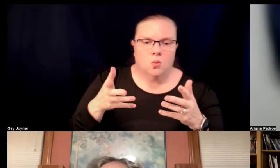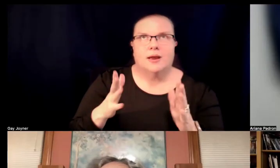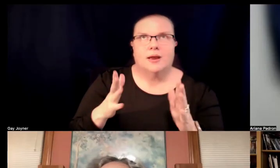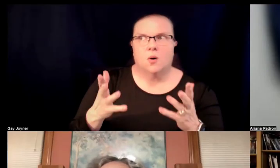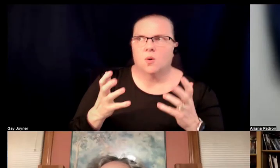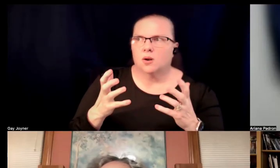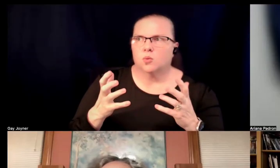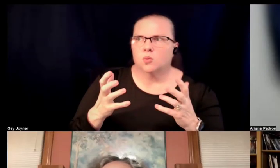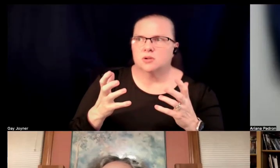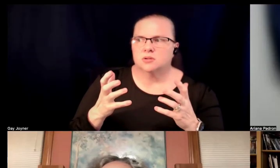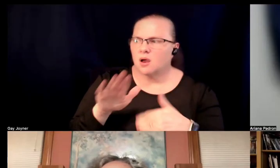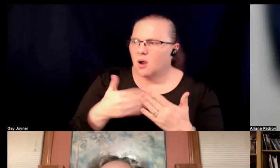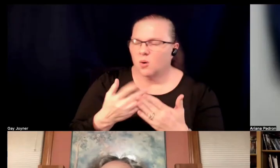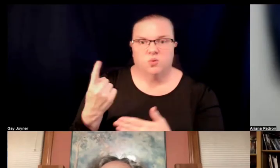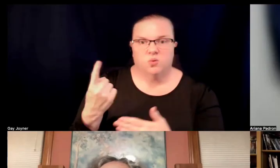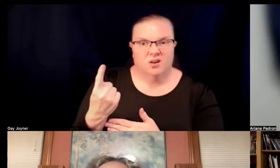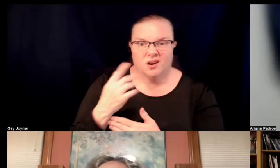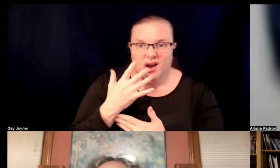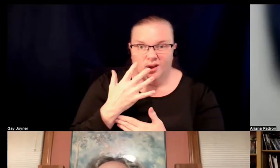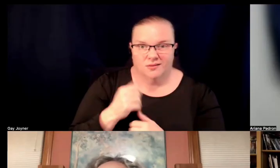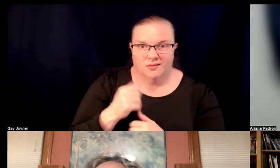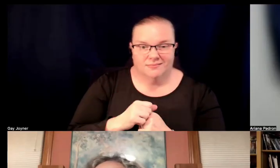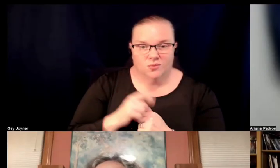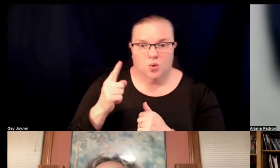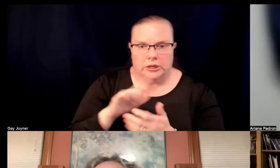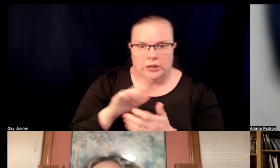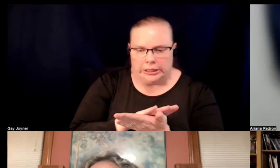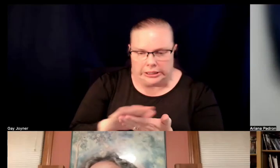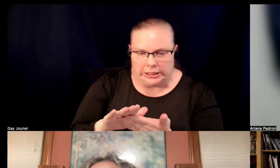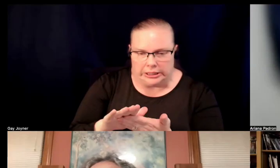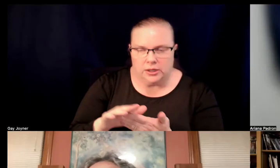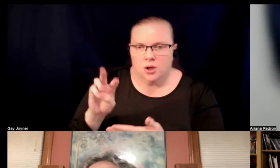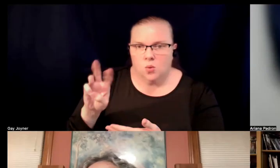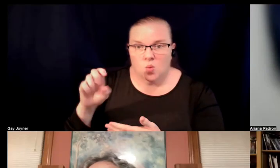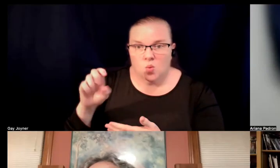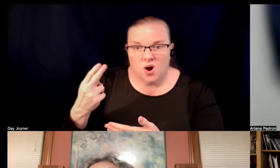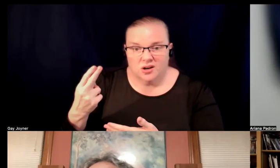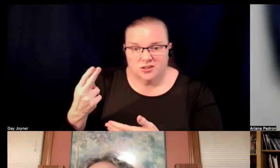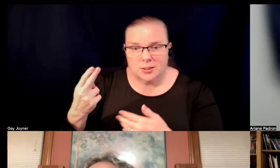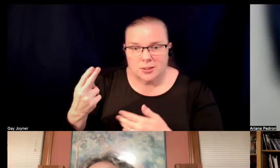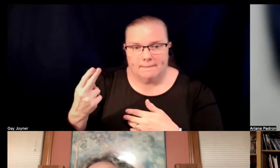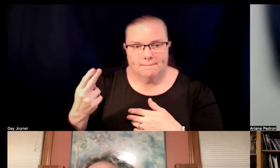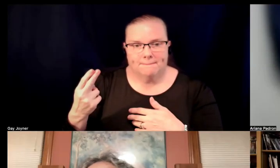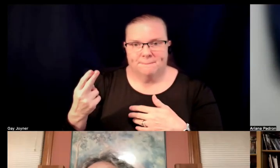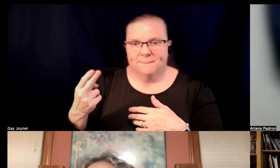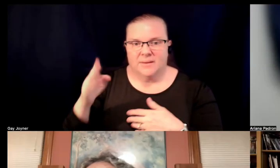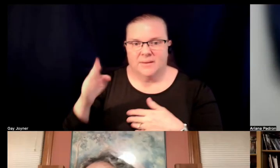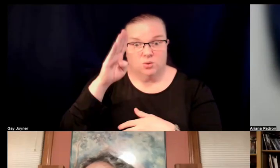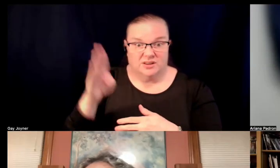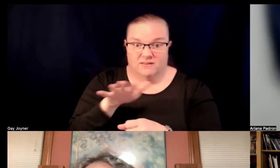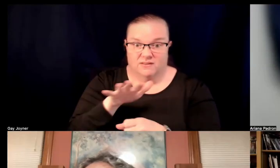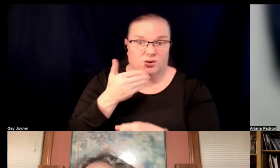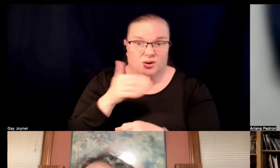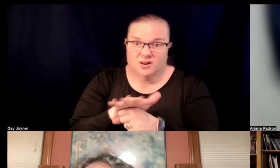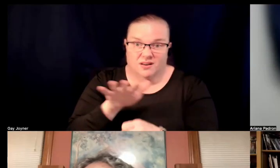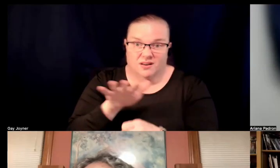like all one, one color, one clean wash, and I was just not never good enough. I was just not